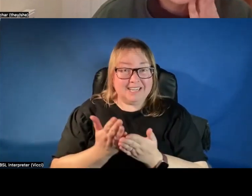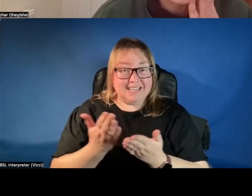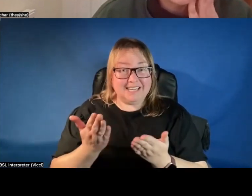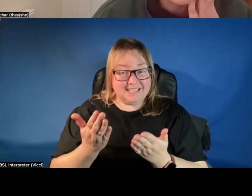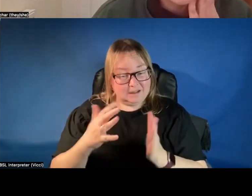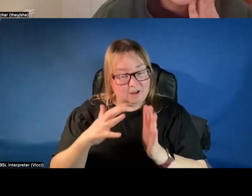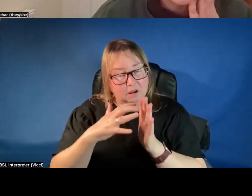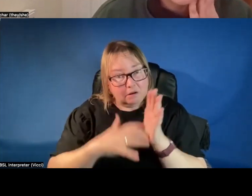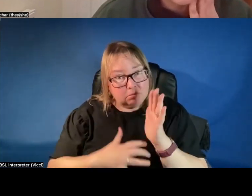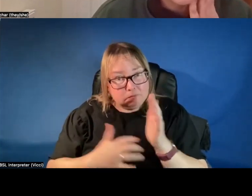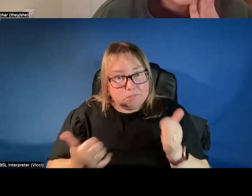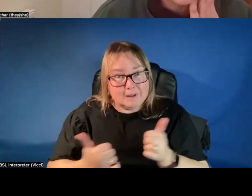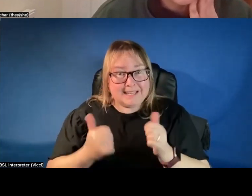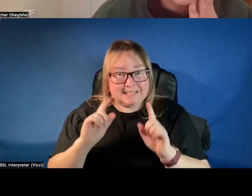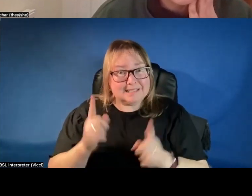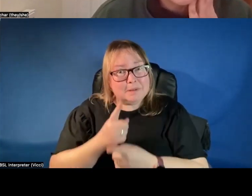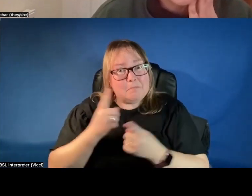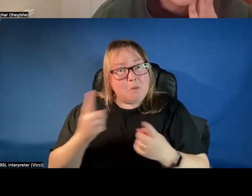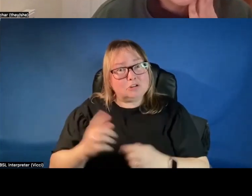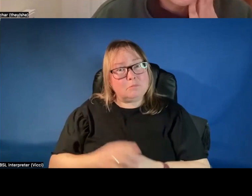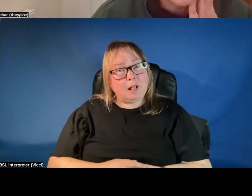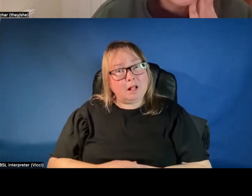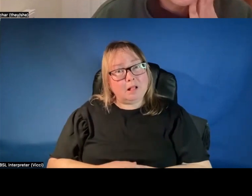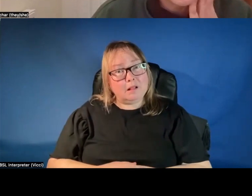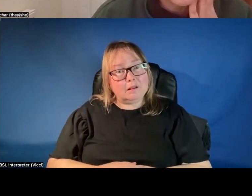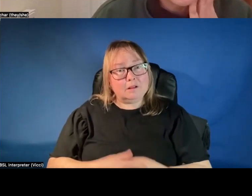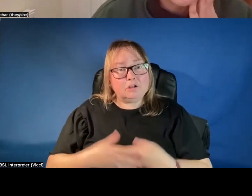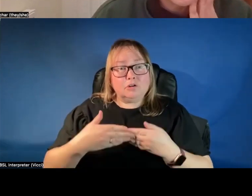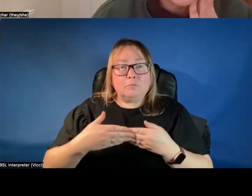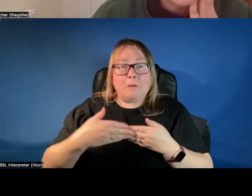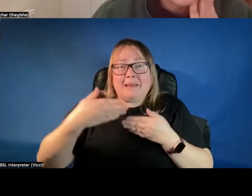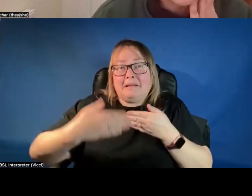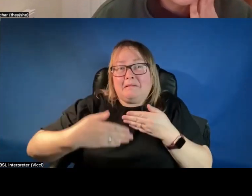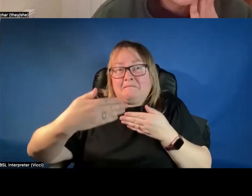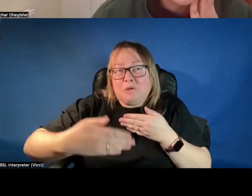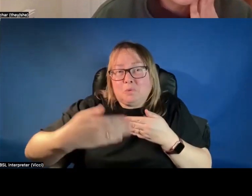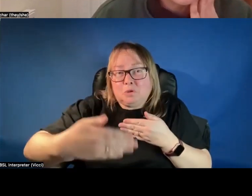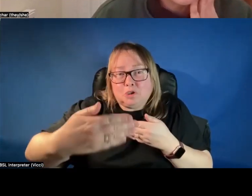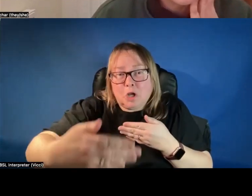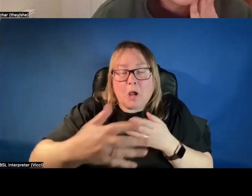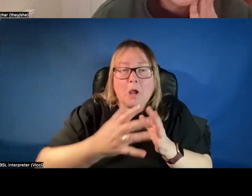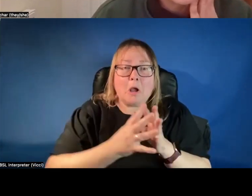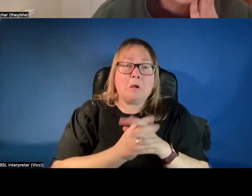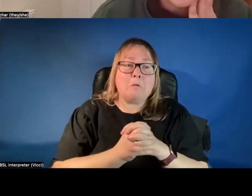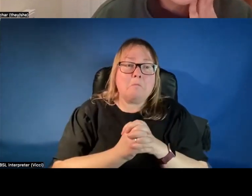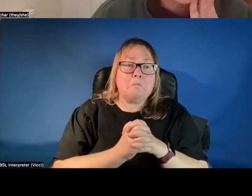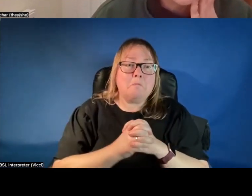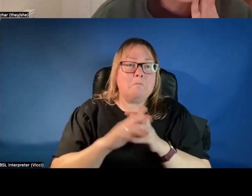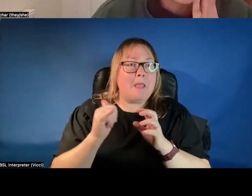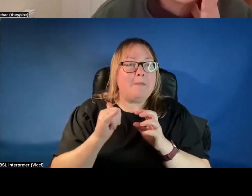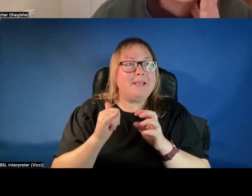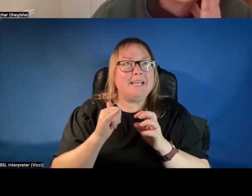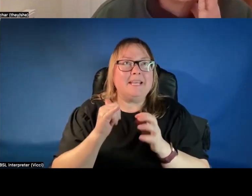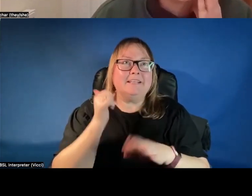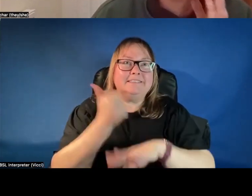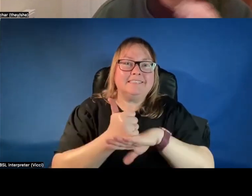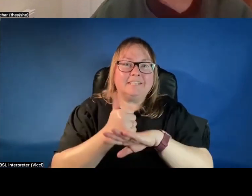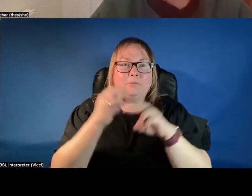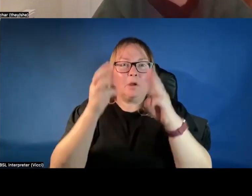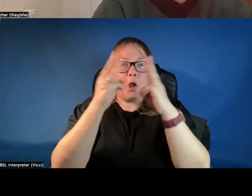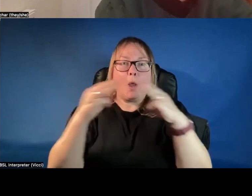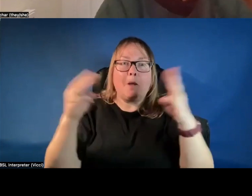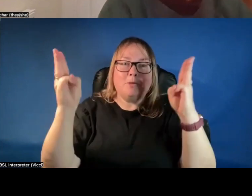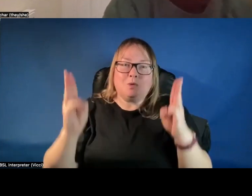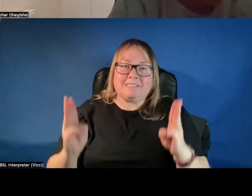think somewhere in the future, Char and I may try and found a museum of half-finished things. It's one of our many